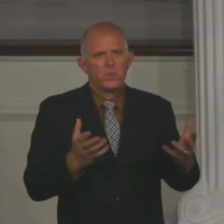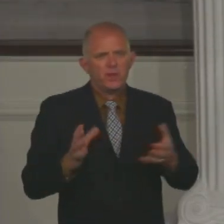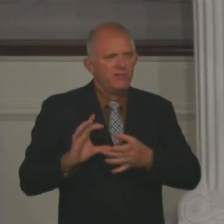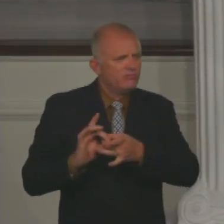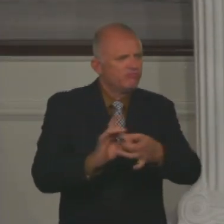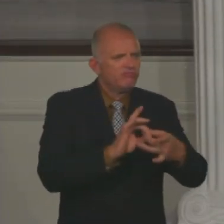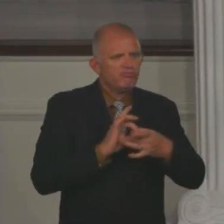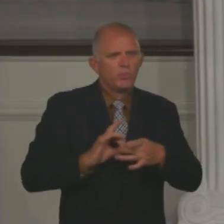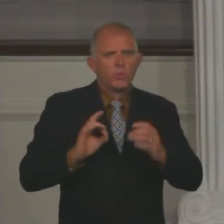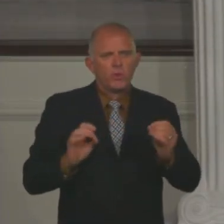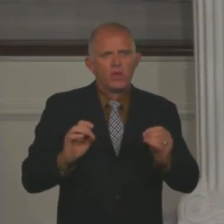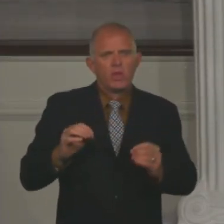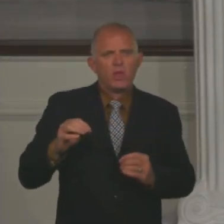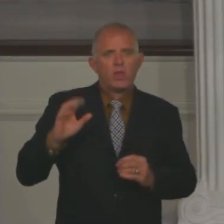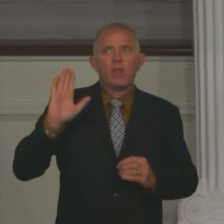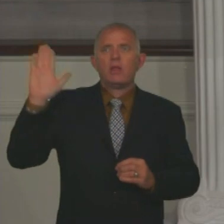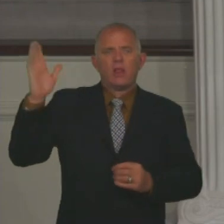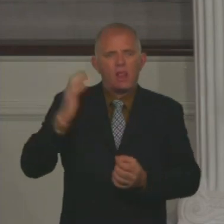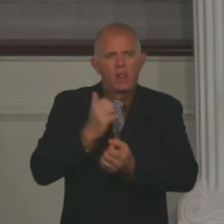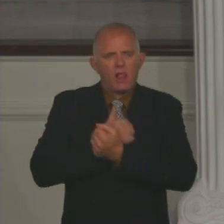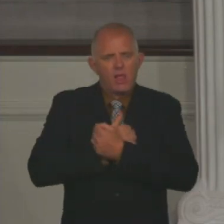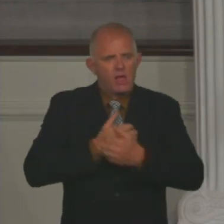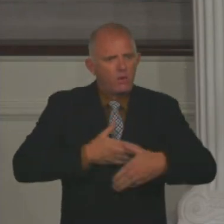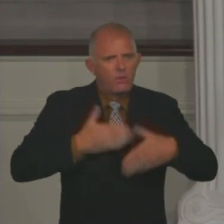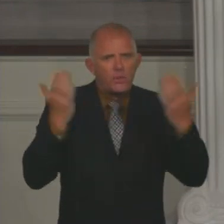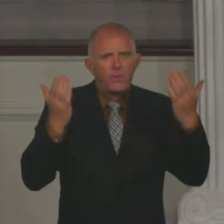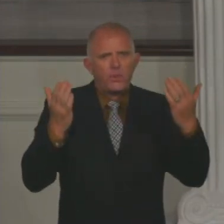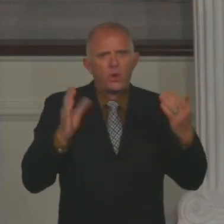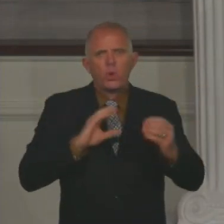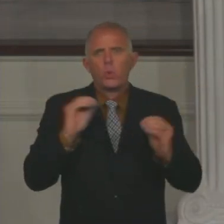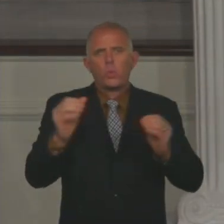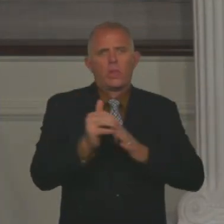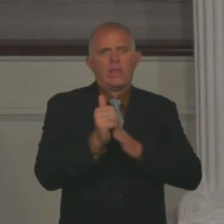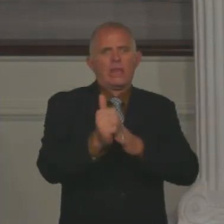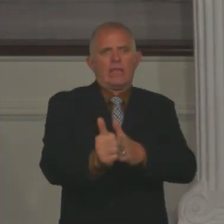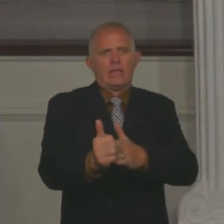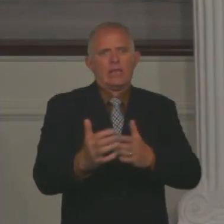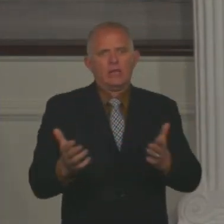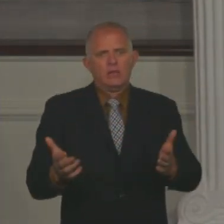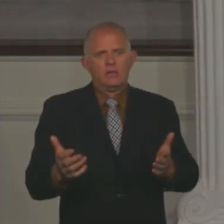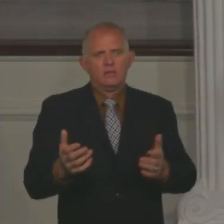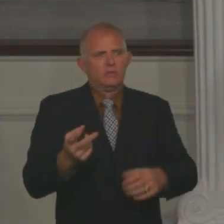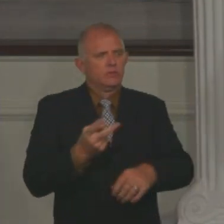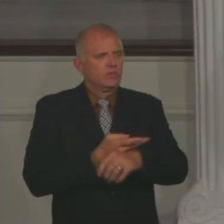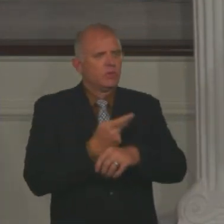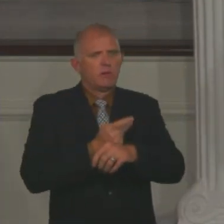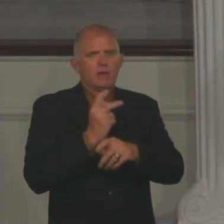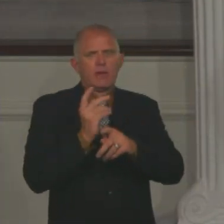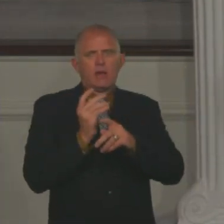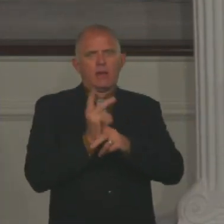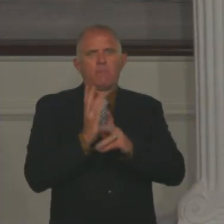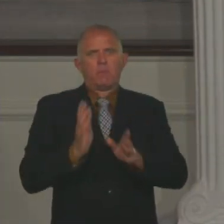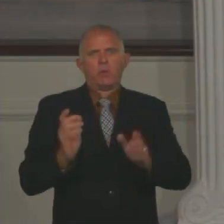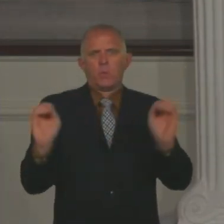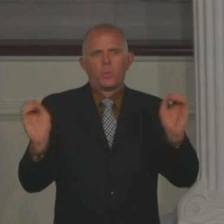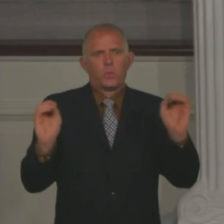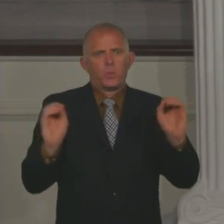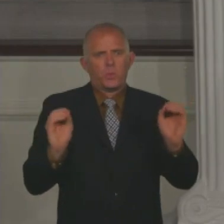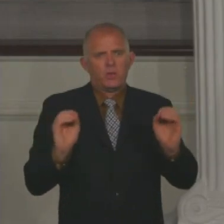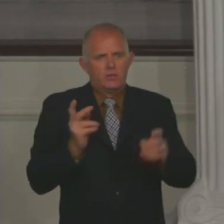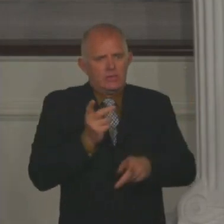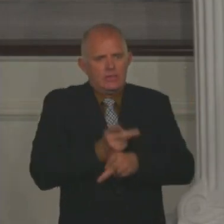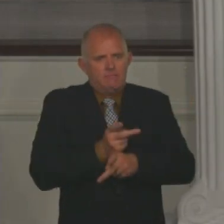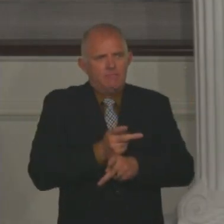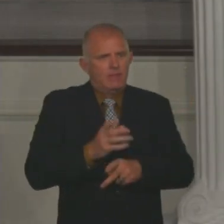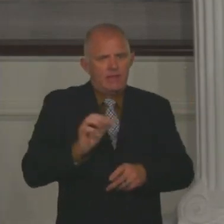of the love of Christ, and they had no shepherd, no direction, no one who cared about them. You know, there's not much